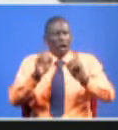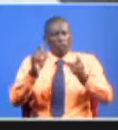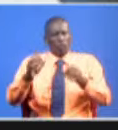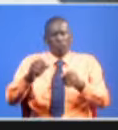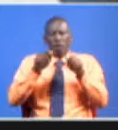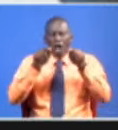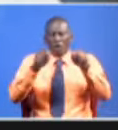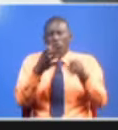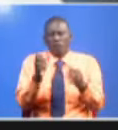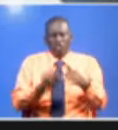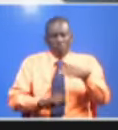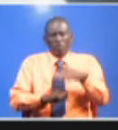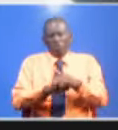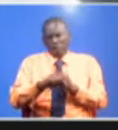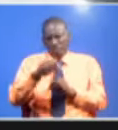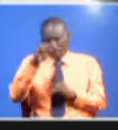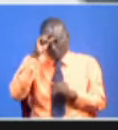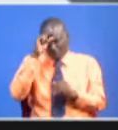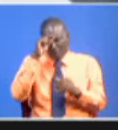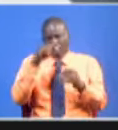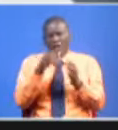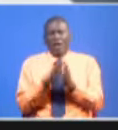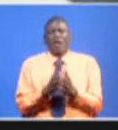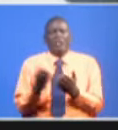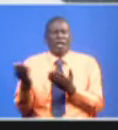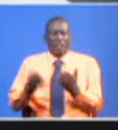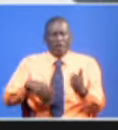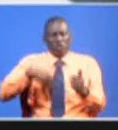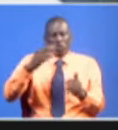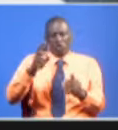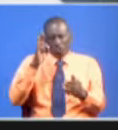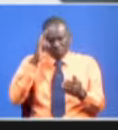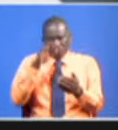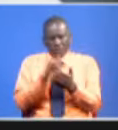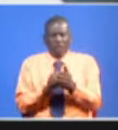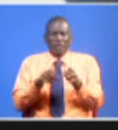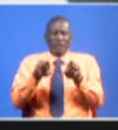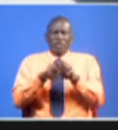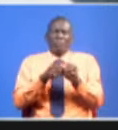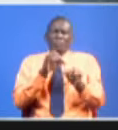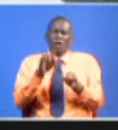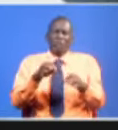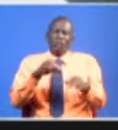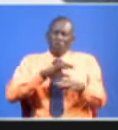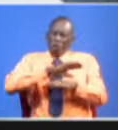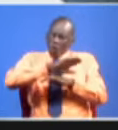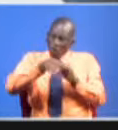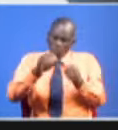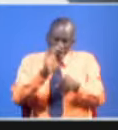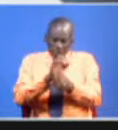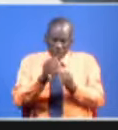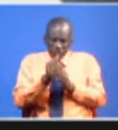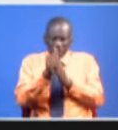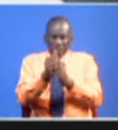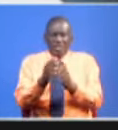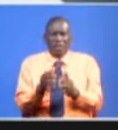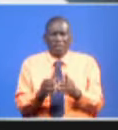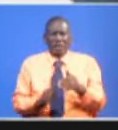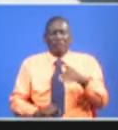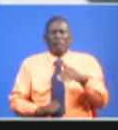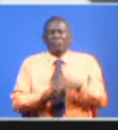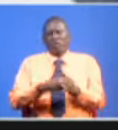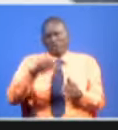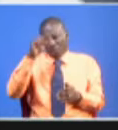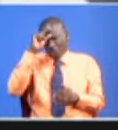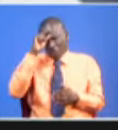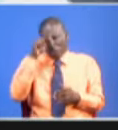of siding with the government. And let's always remember that even if you took all the church leaders in Kenya and they supported the government,